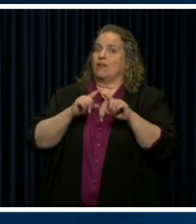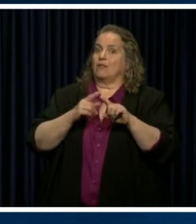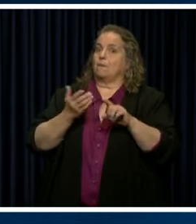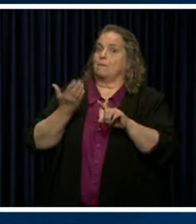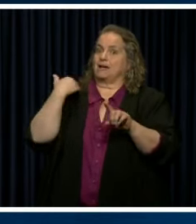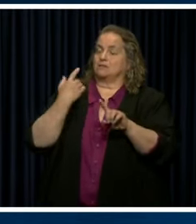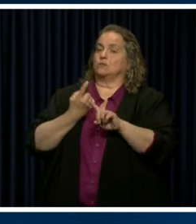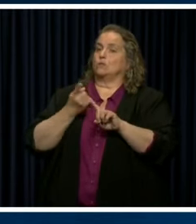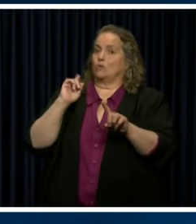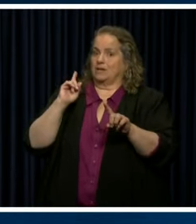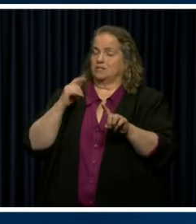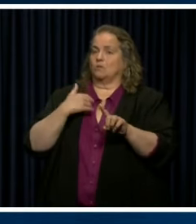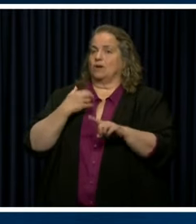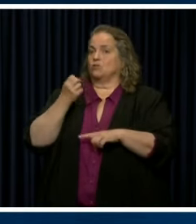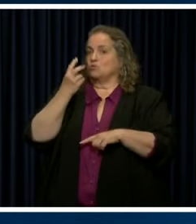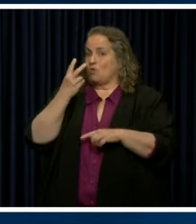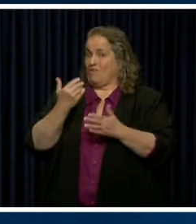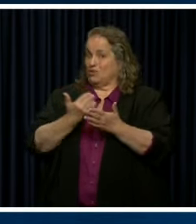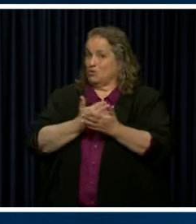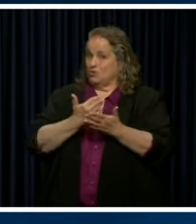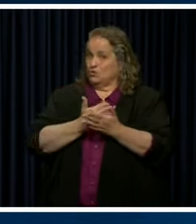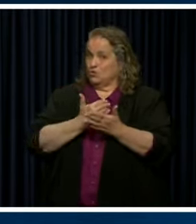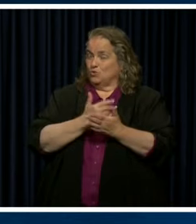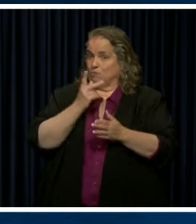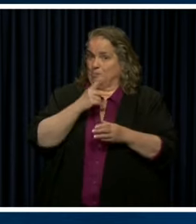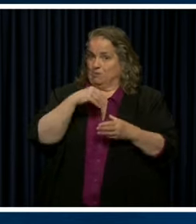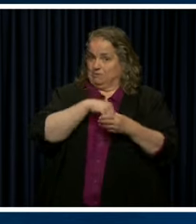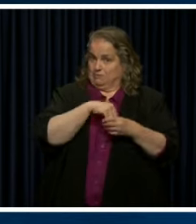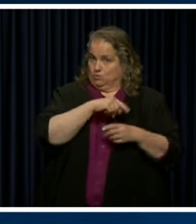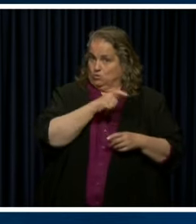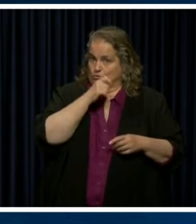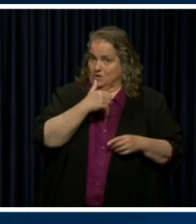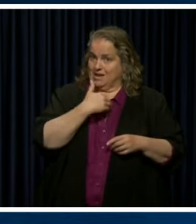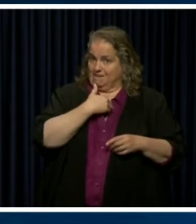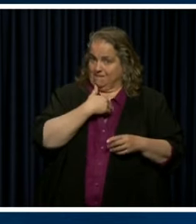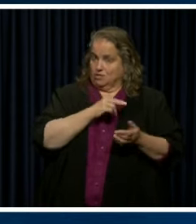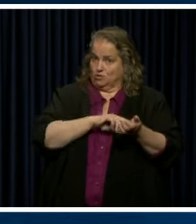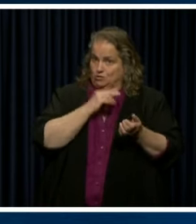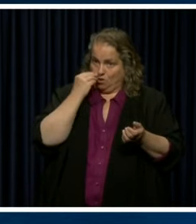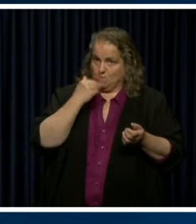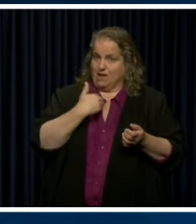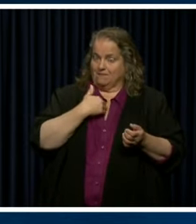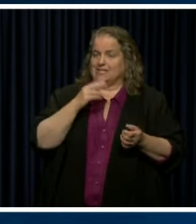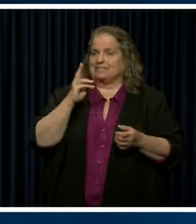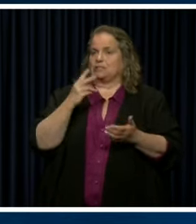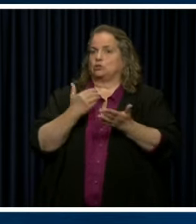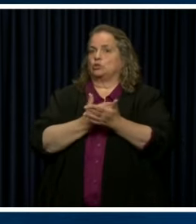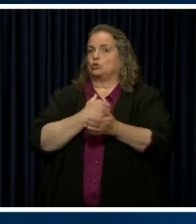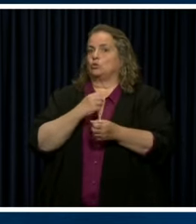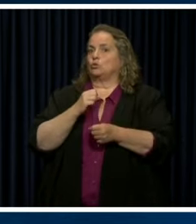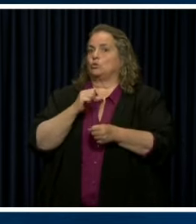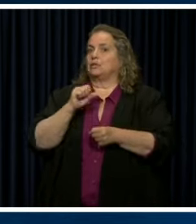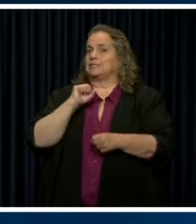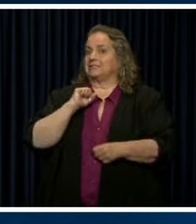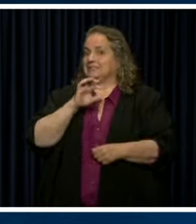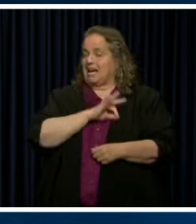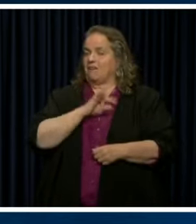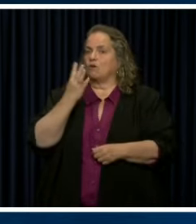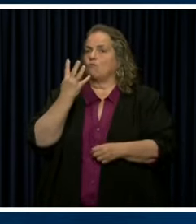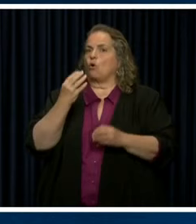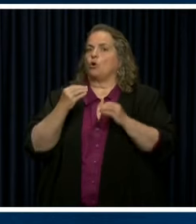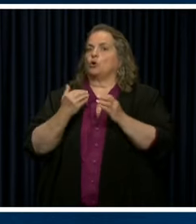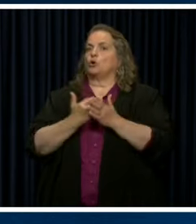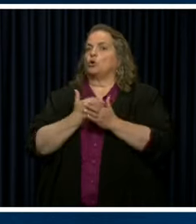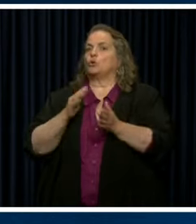past weeks. We have 12 new residents, 6 new staff, 4 new deaths, all residents, 2 more